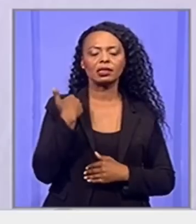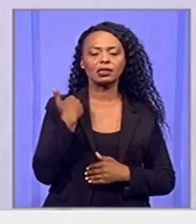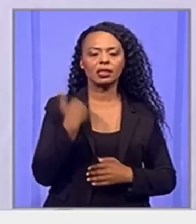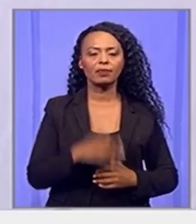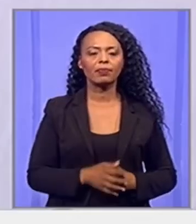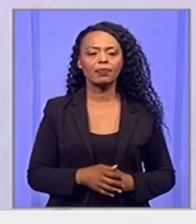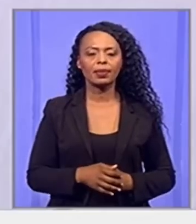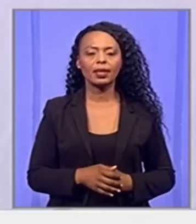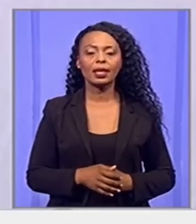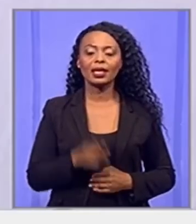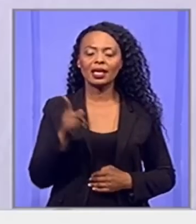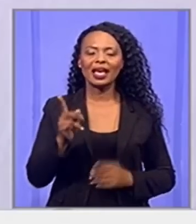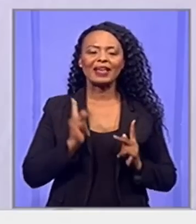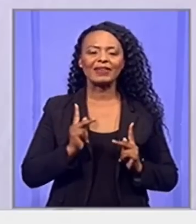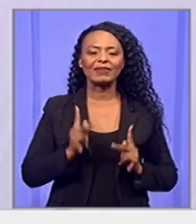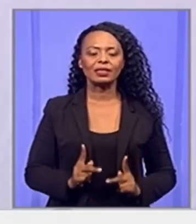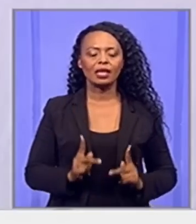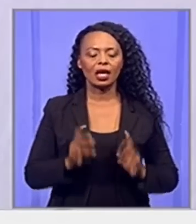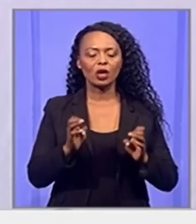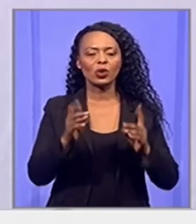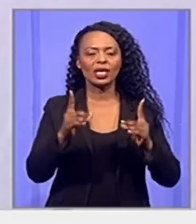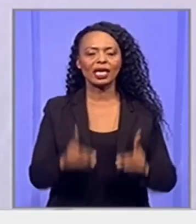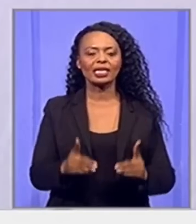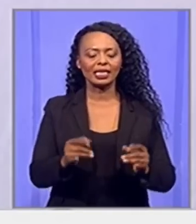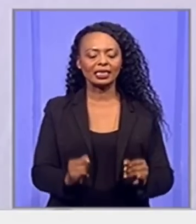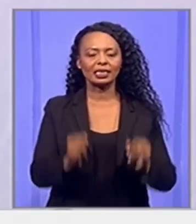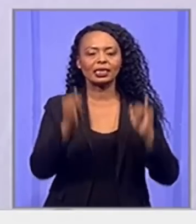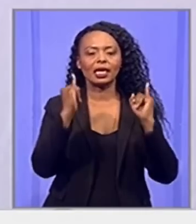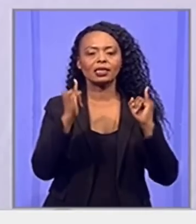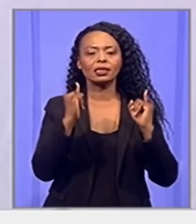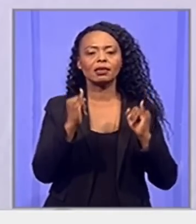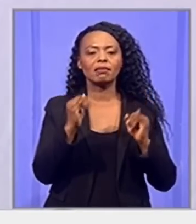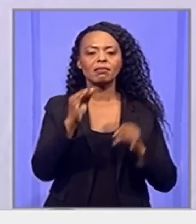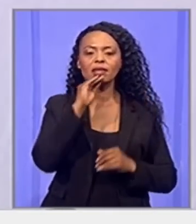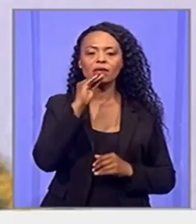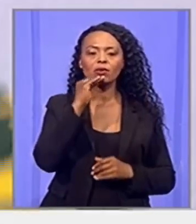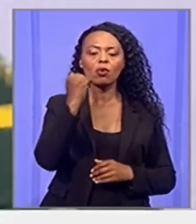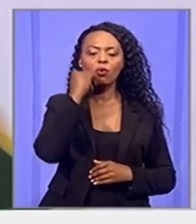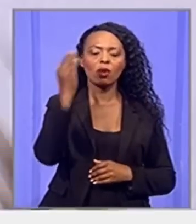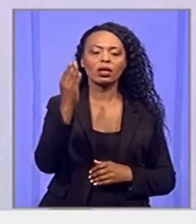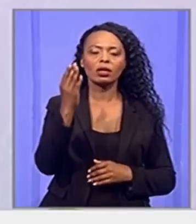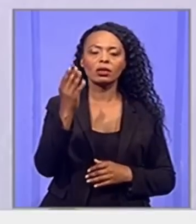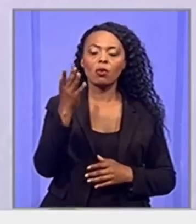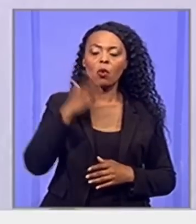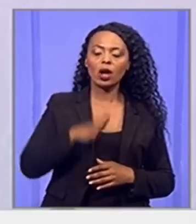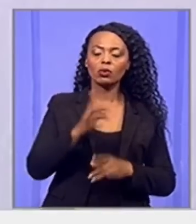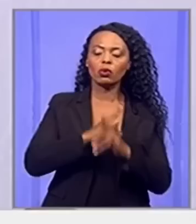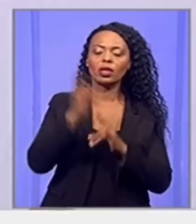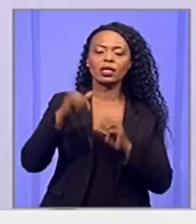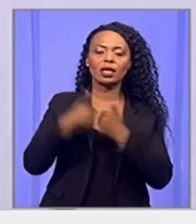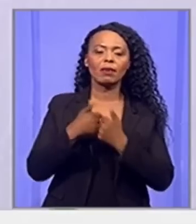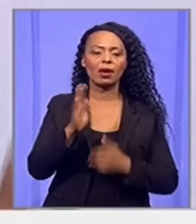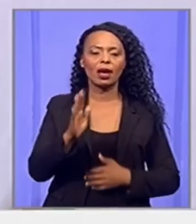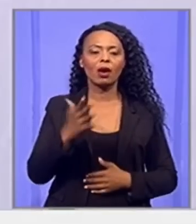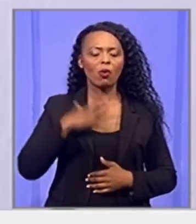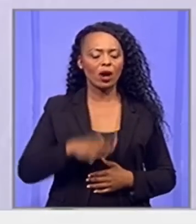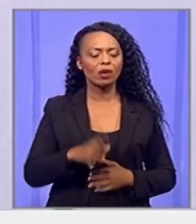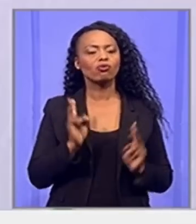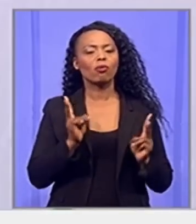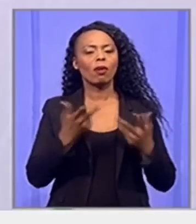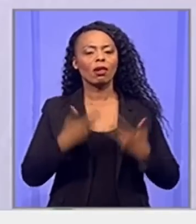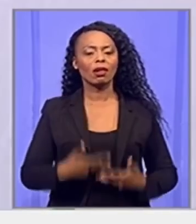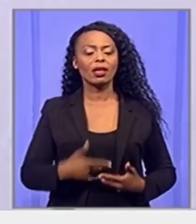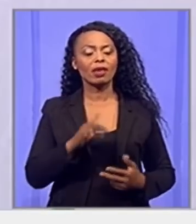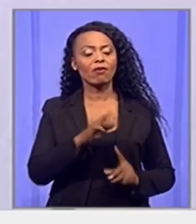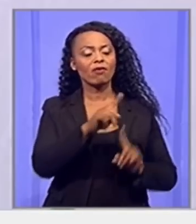to an extent that they take physical education serious, not because they want to win games, but it's part of building the complete human being. Should you